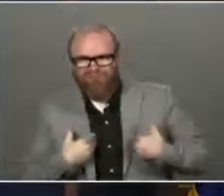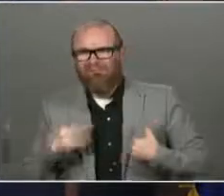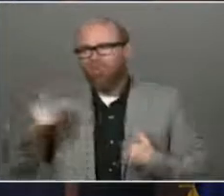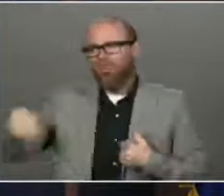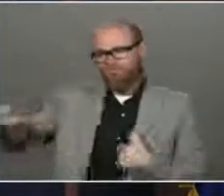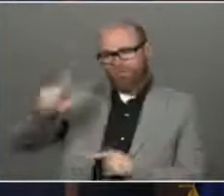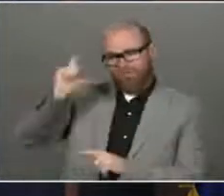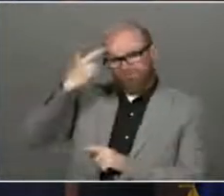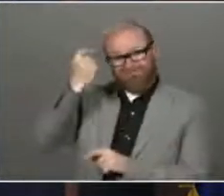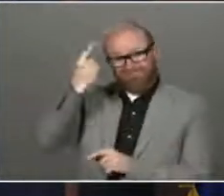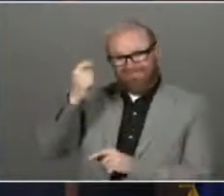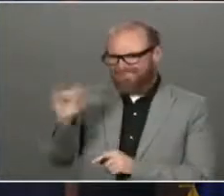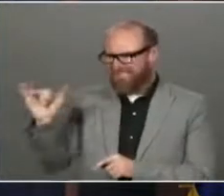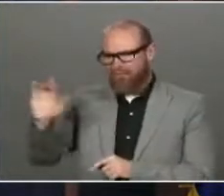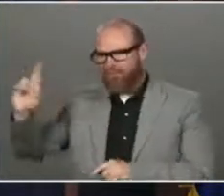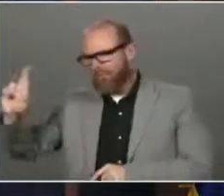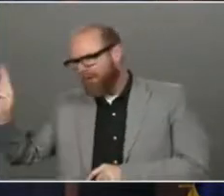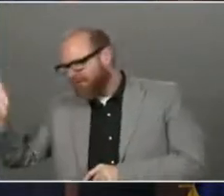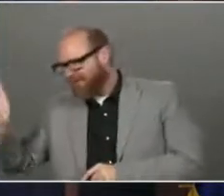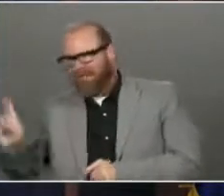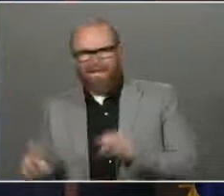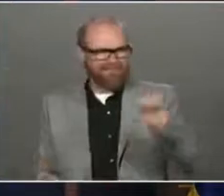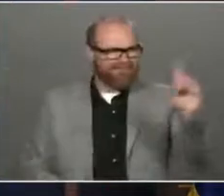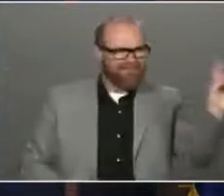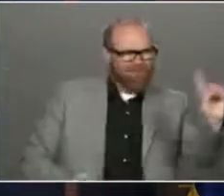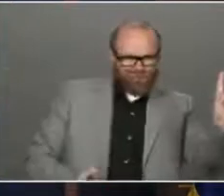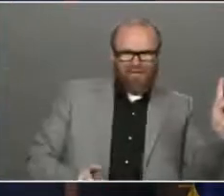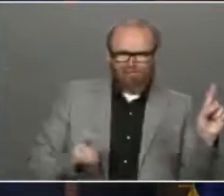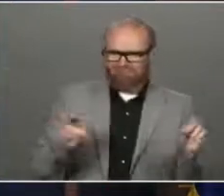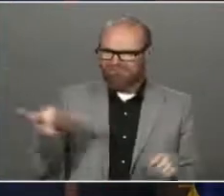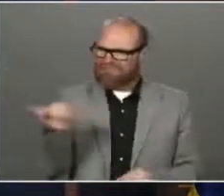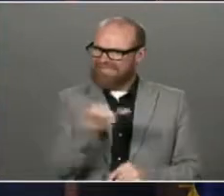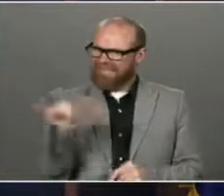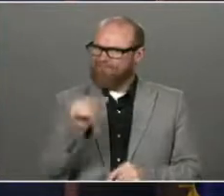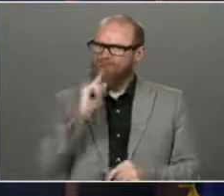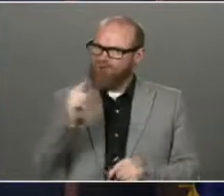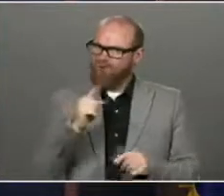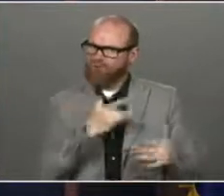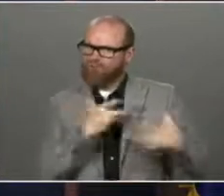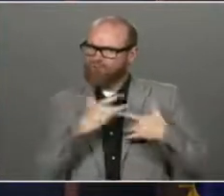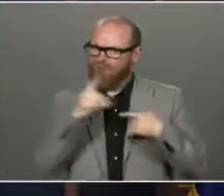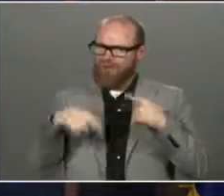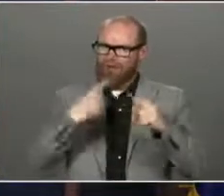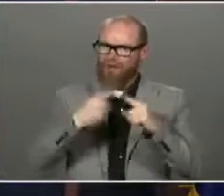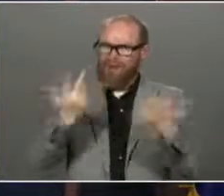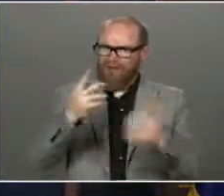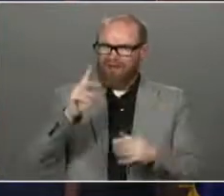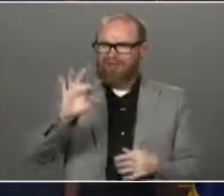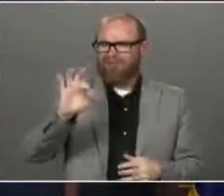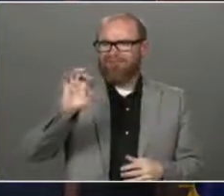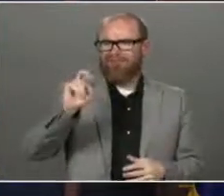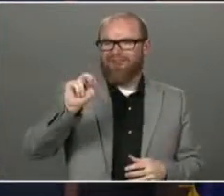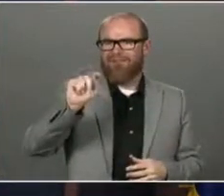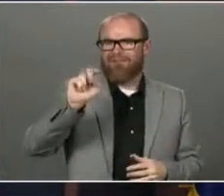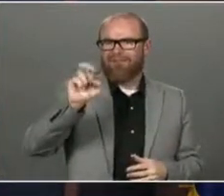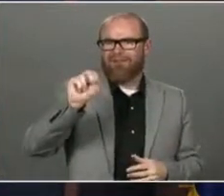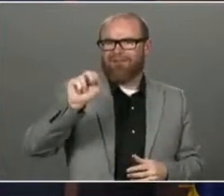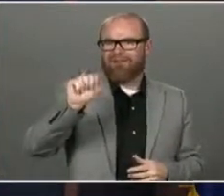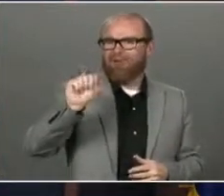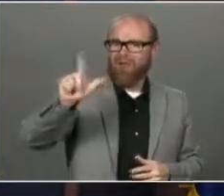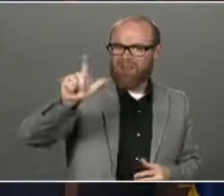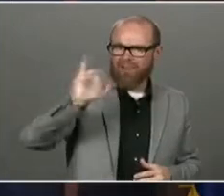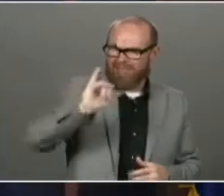both on the right and left, about this this killer fentanyl that is coming into our